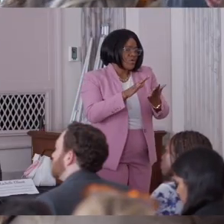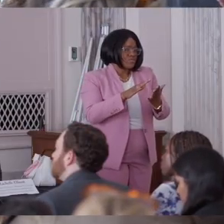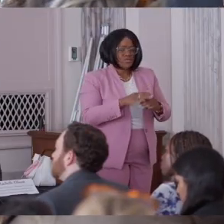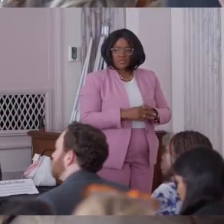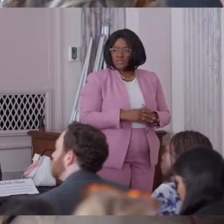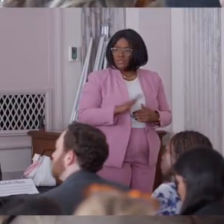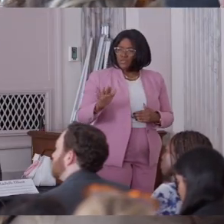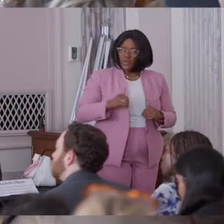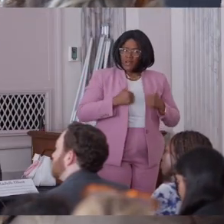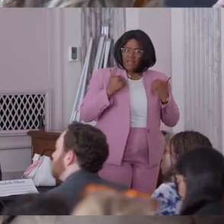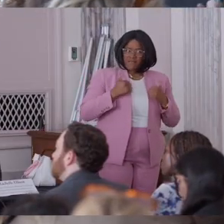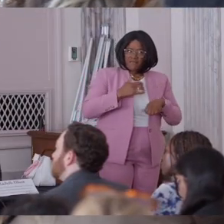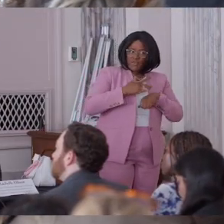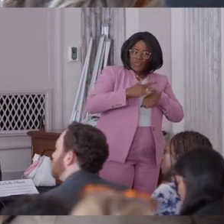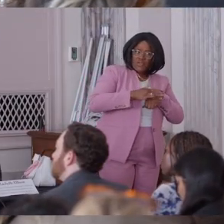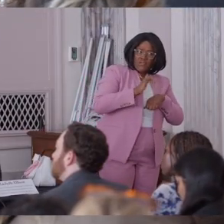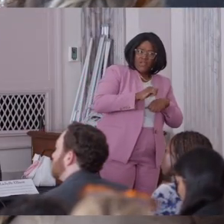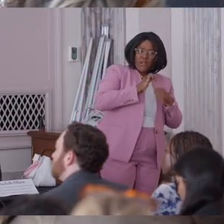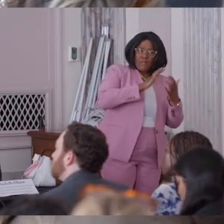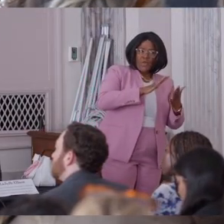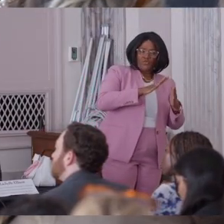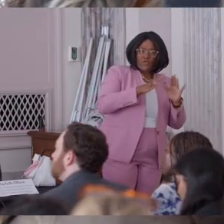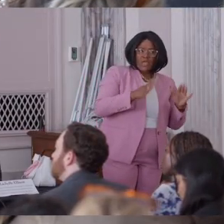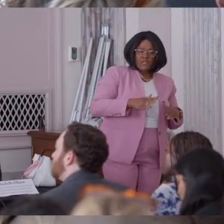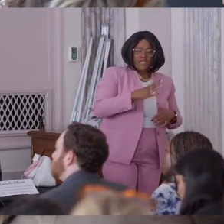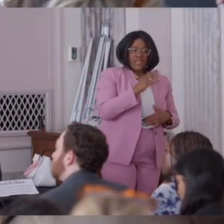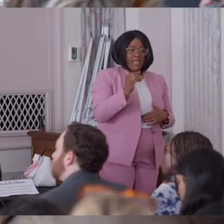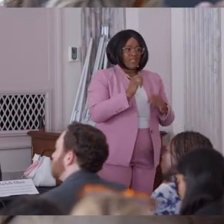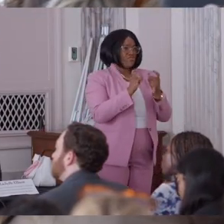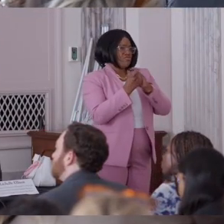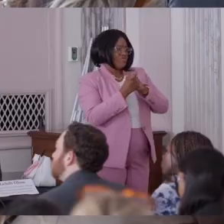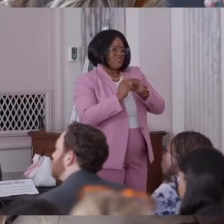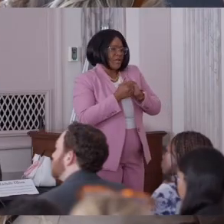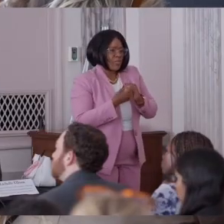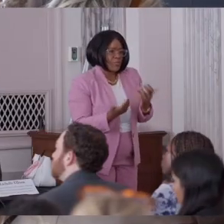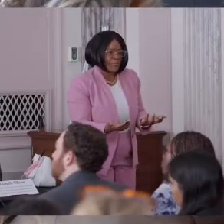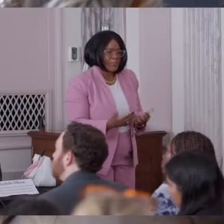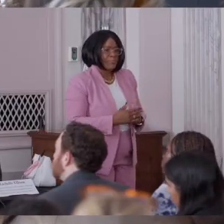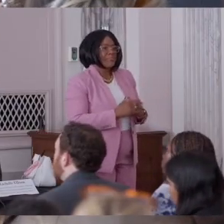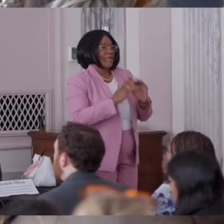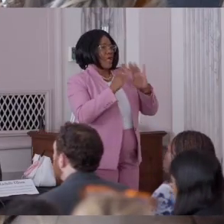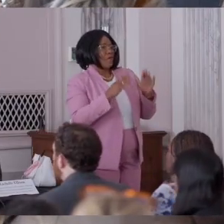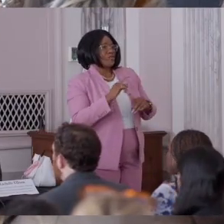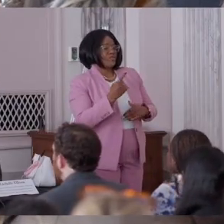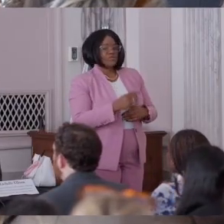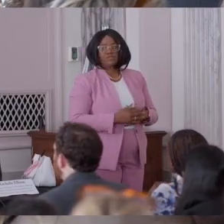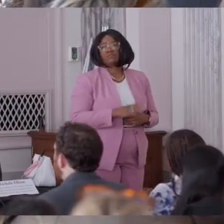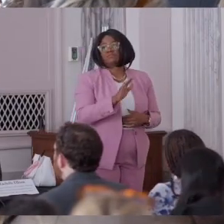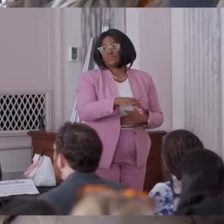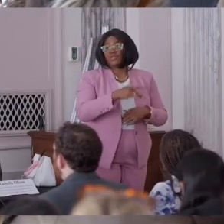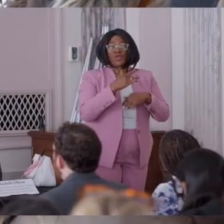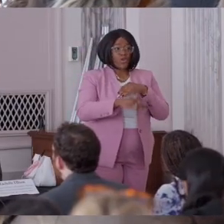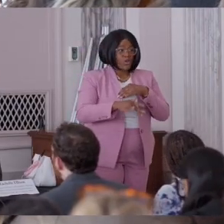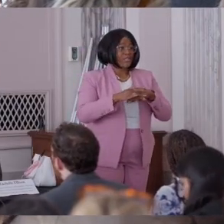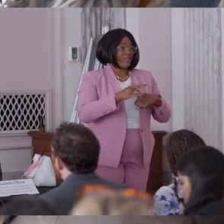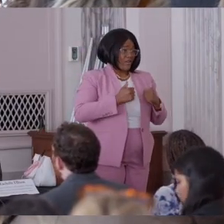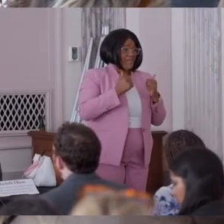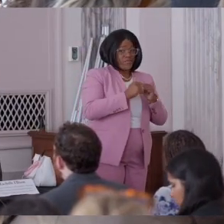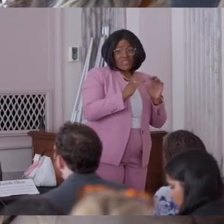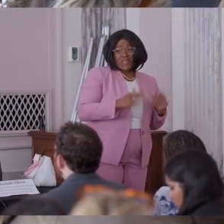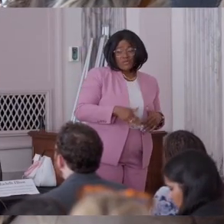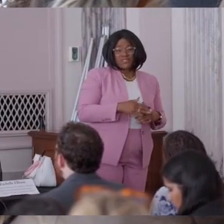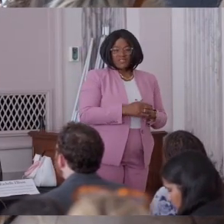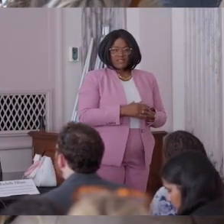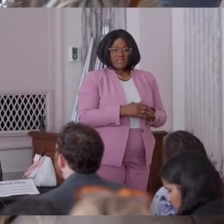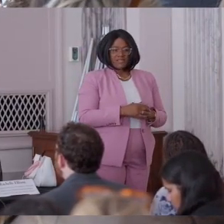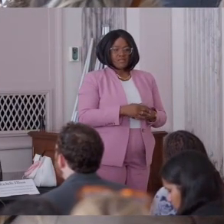your life was like in that earlier approach to housing, and then how it changed with the Housing First approach? In the earlier life with the housing,